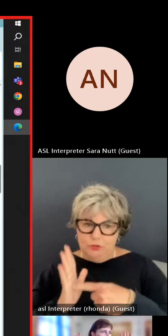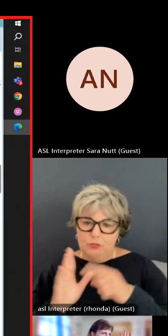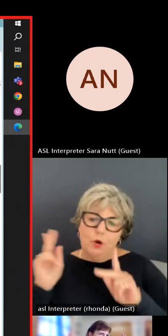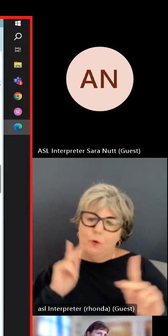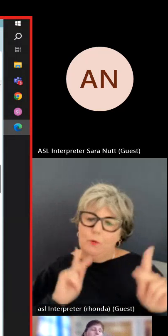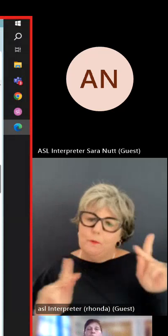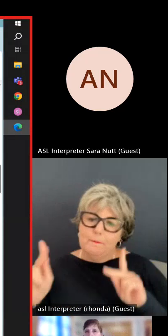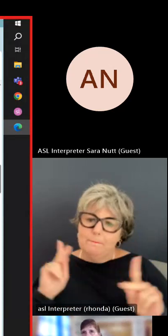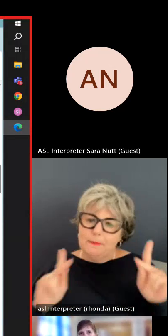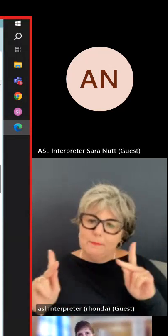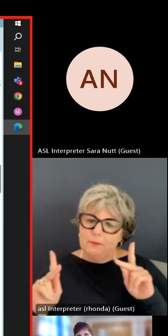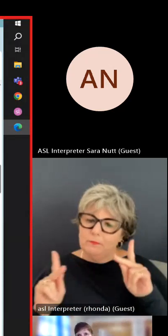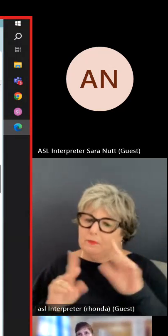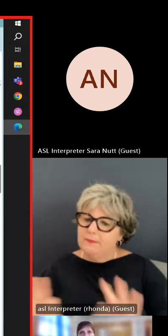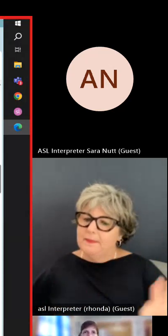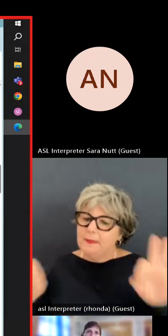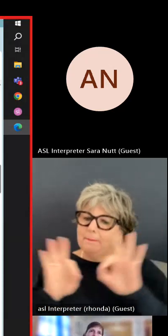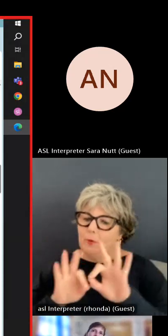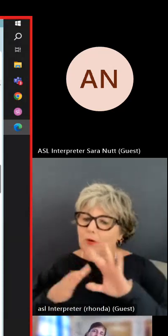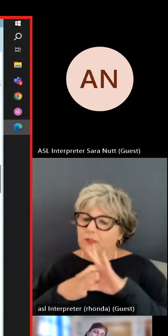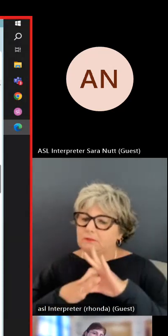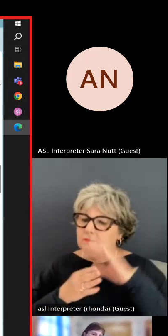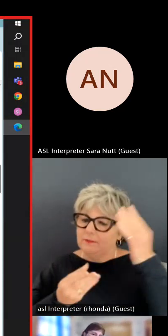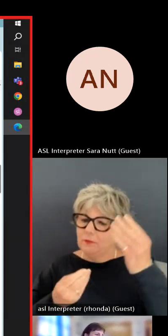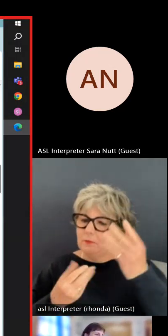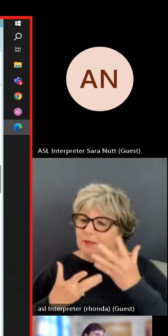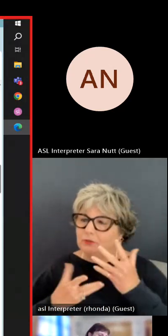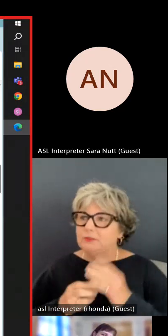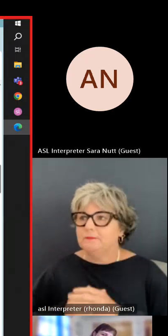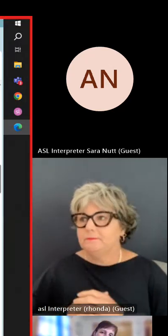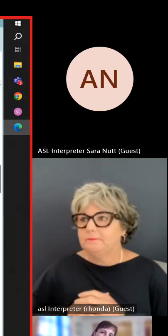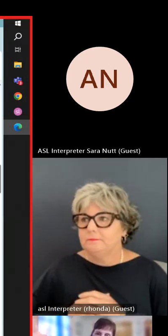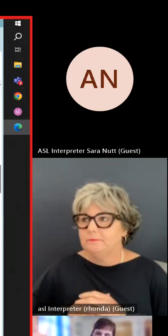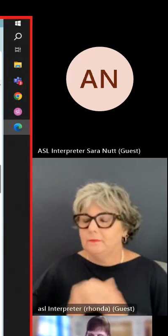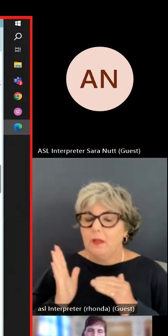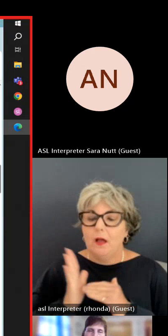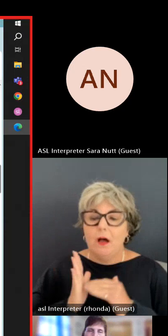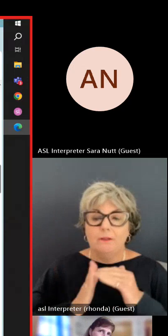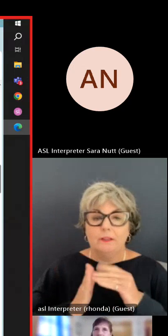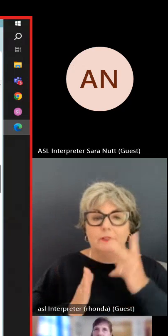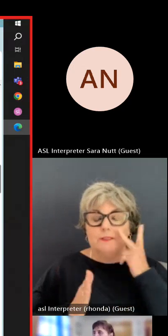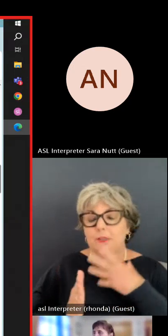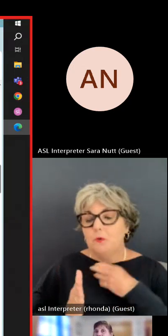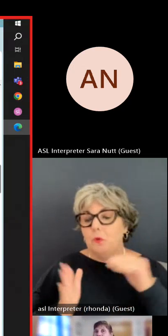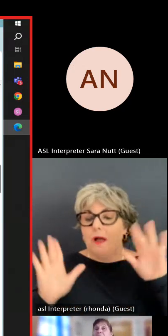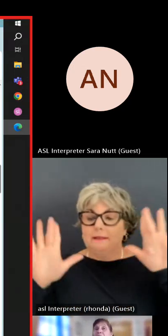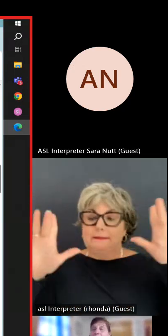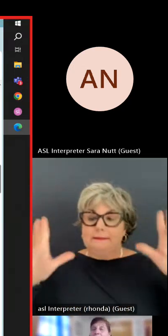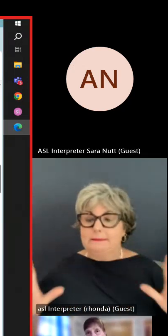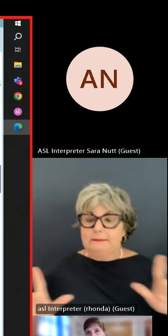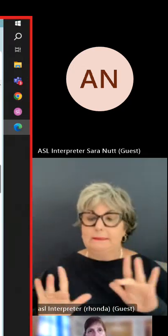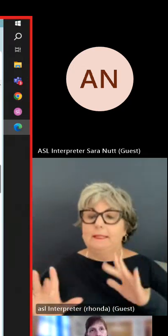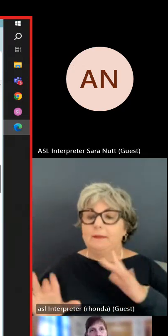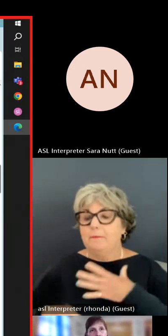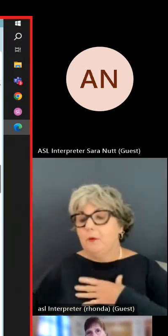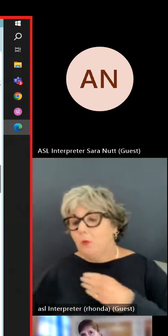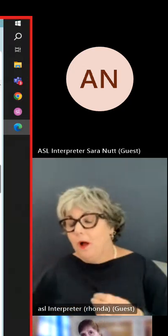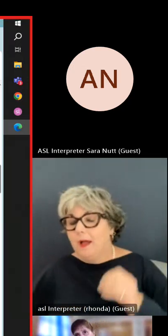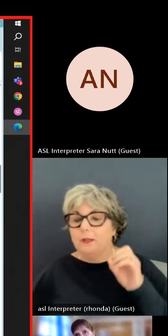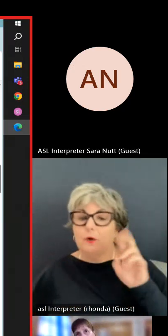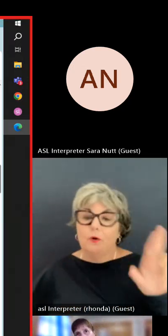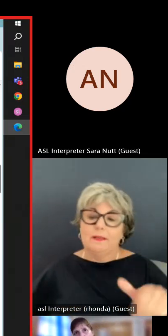people what the important content is. And you often see lots of white space. The space can be white or it